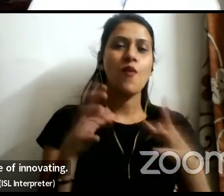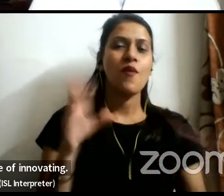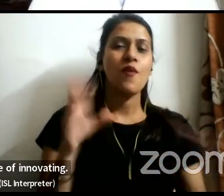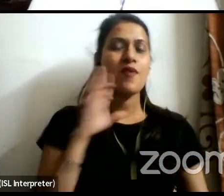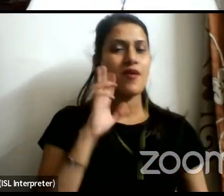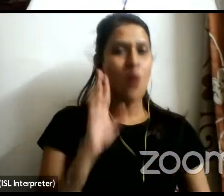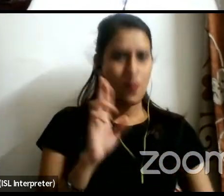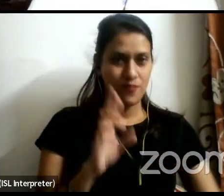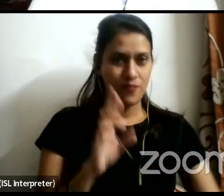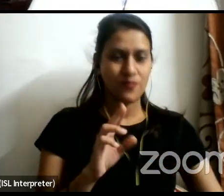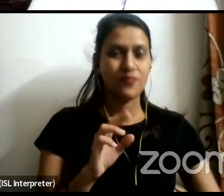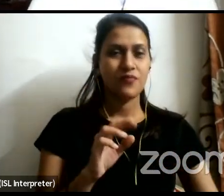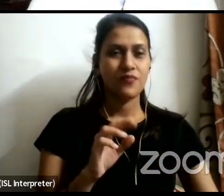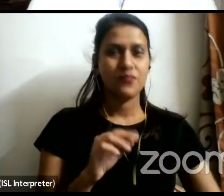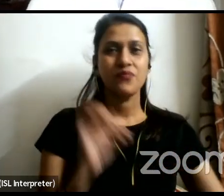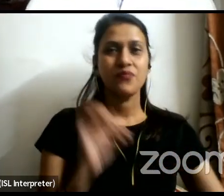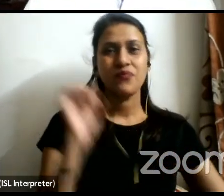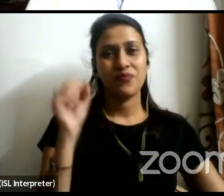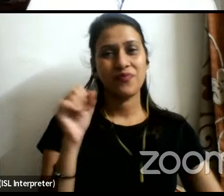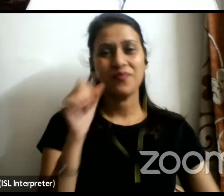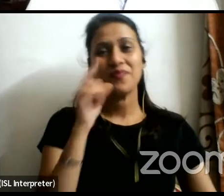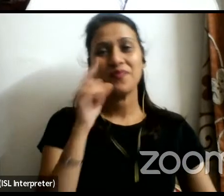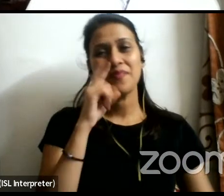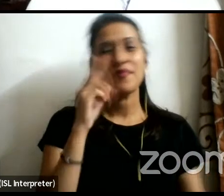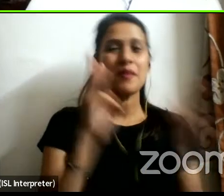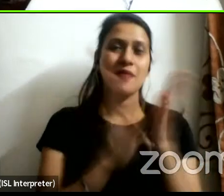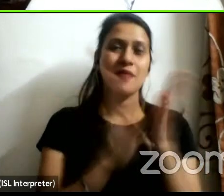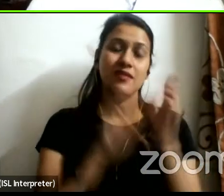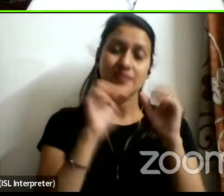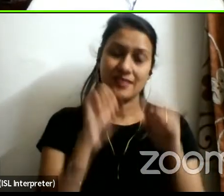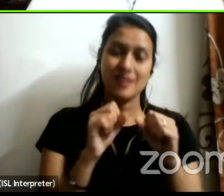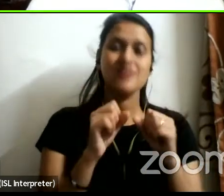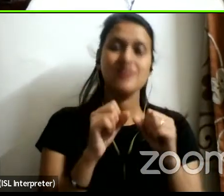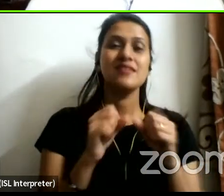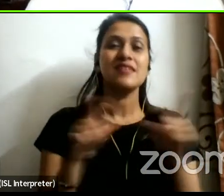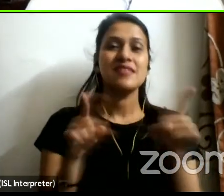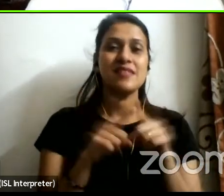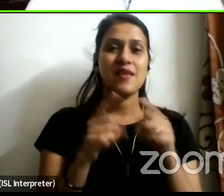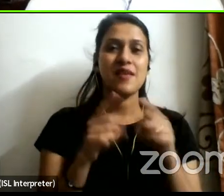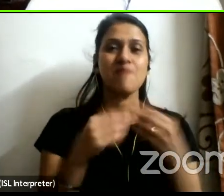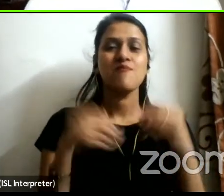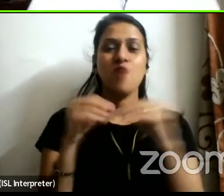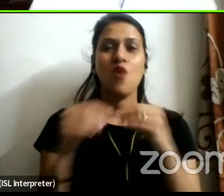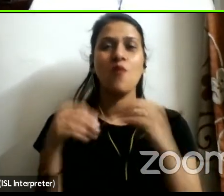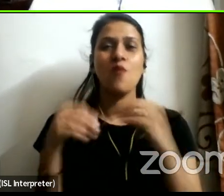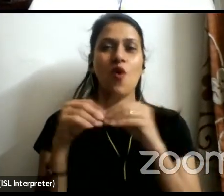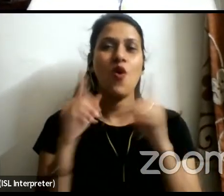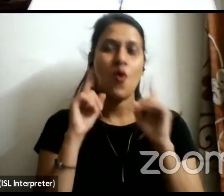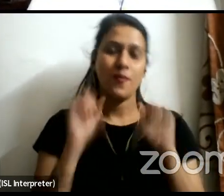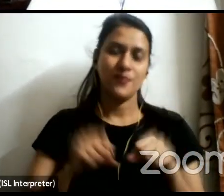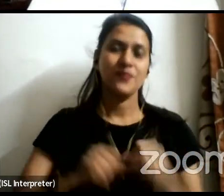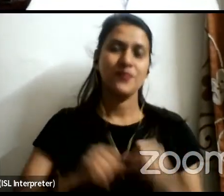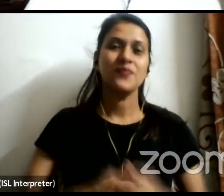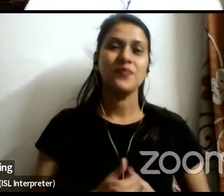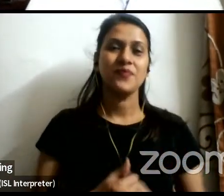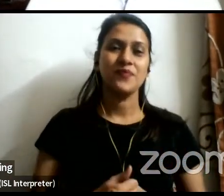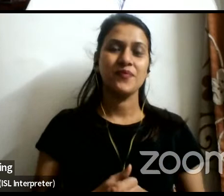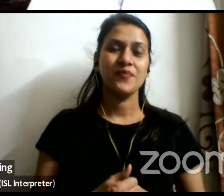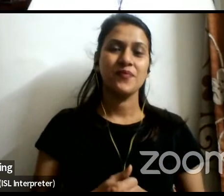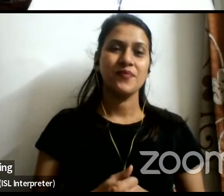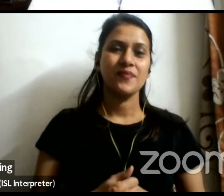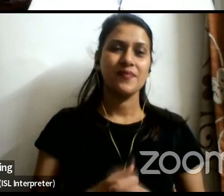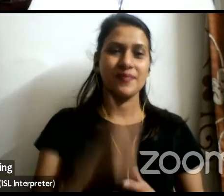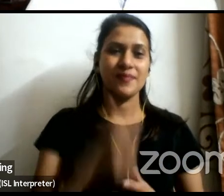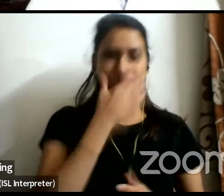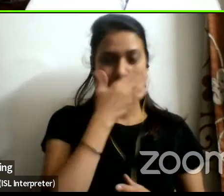Absolutely. I think one really hopes that ONDC is going to go places, but here's hoping. I skipped